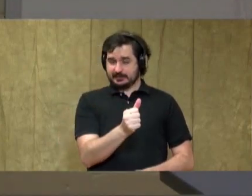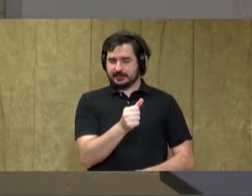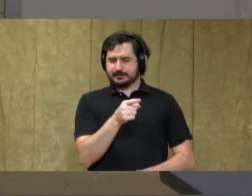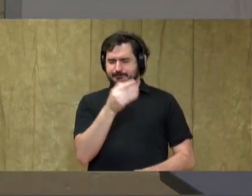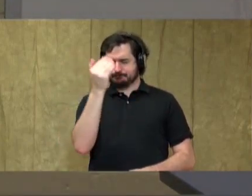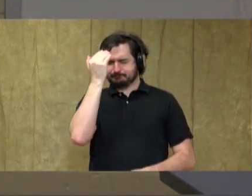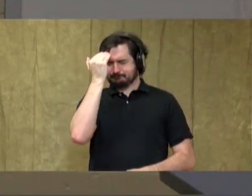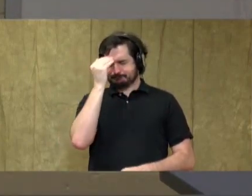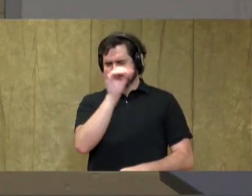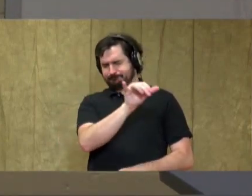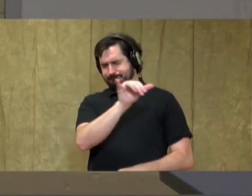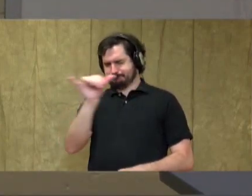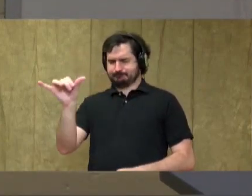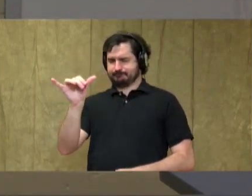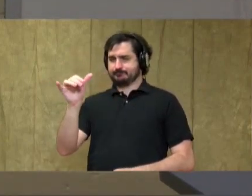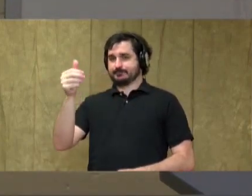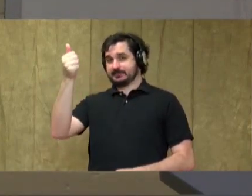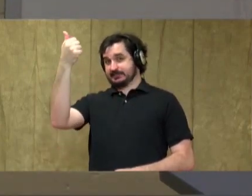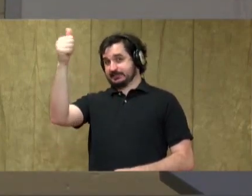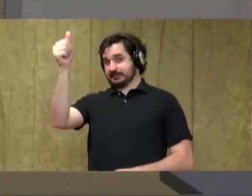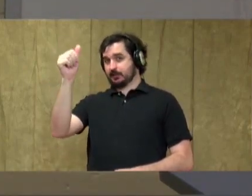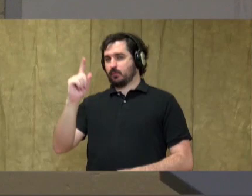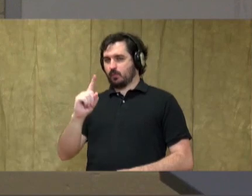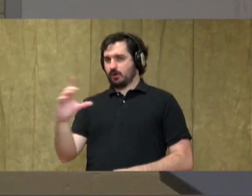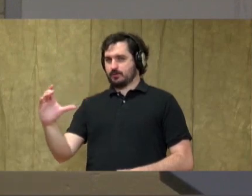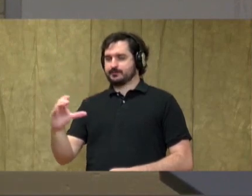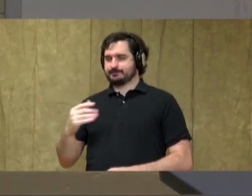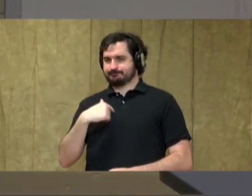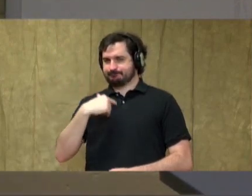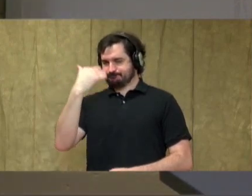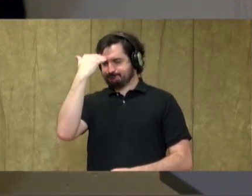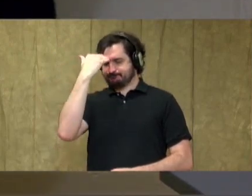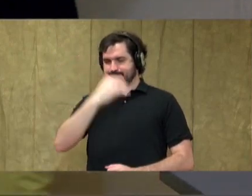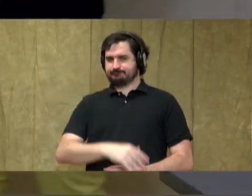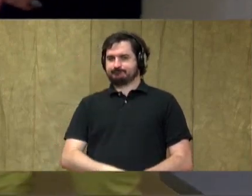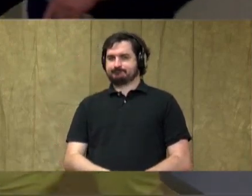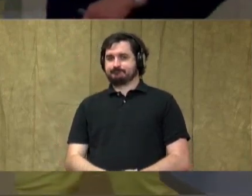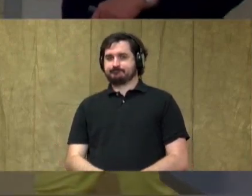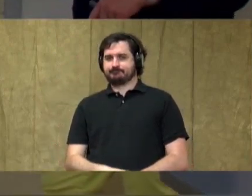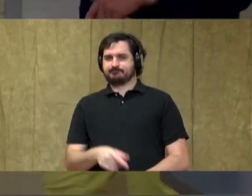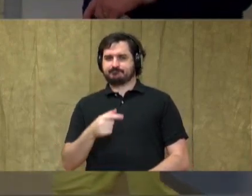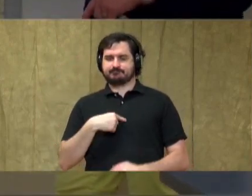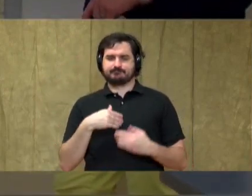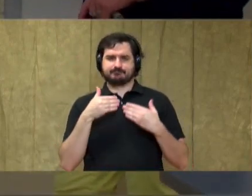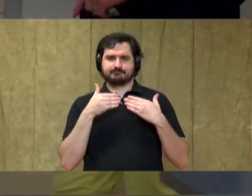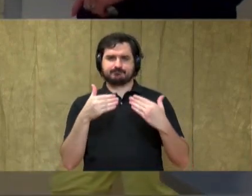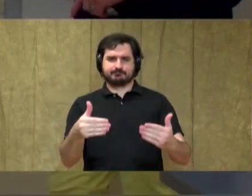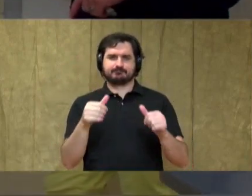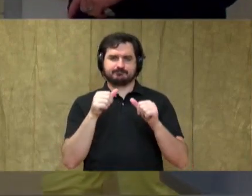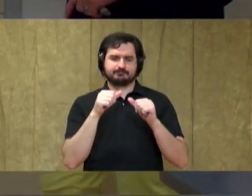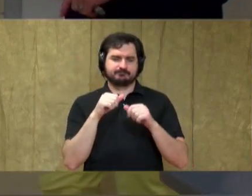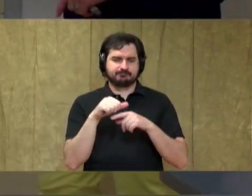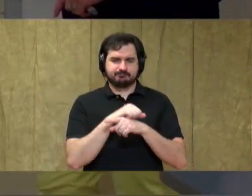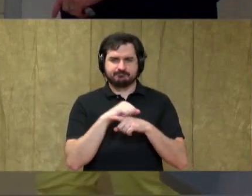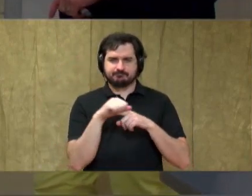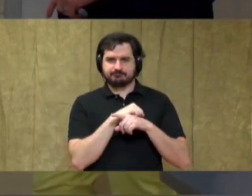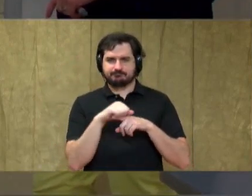the same as 10 hundredths. Let's keep practicing.